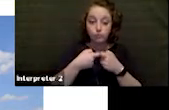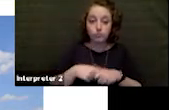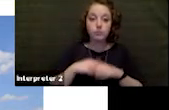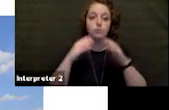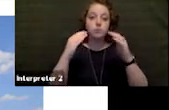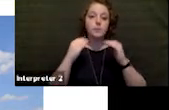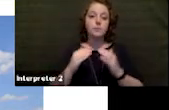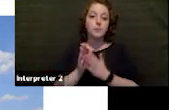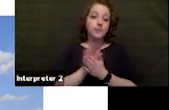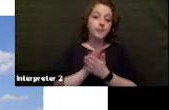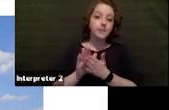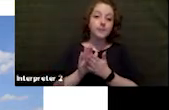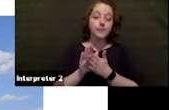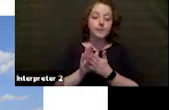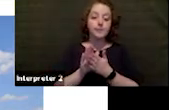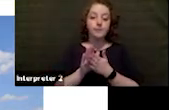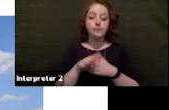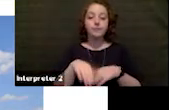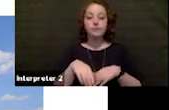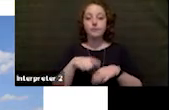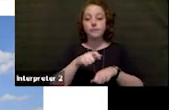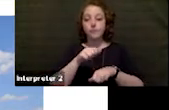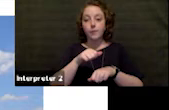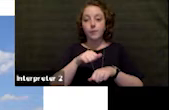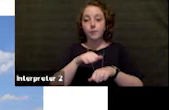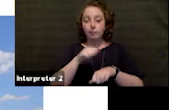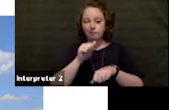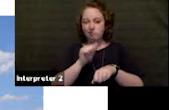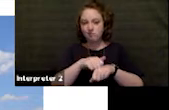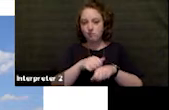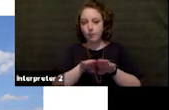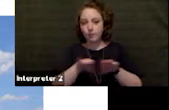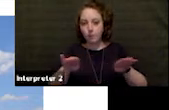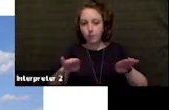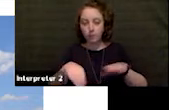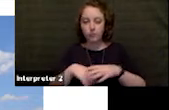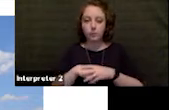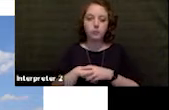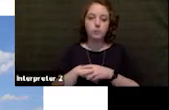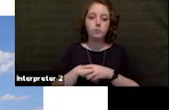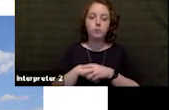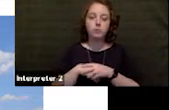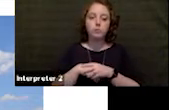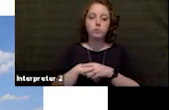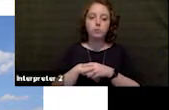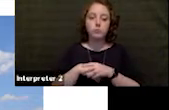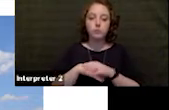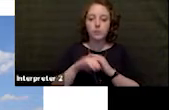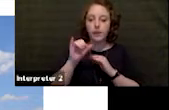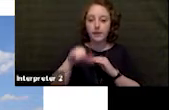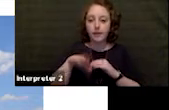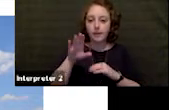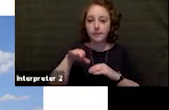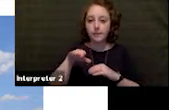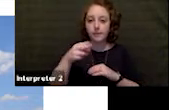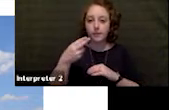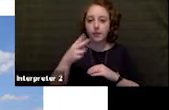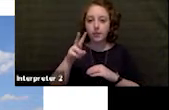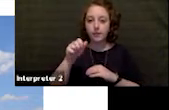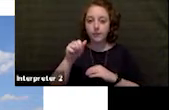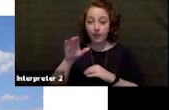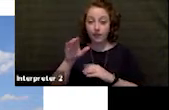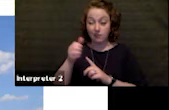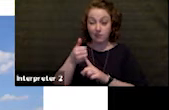as polished concrete or terrazzo, LVT. The HVAC, the mechanical systems